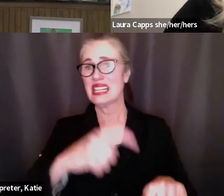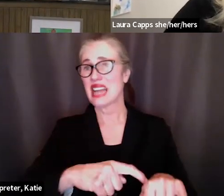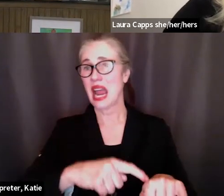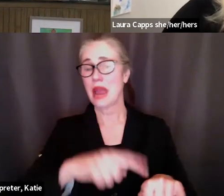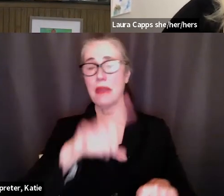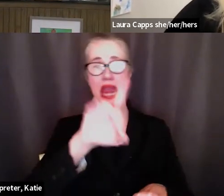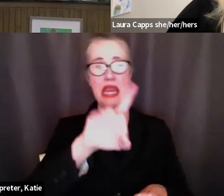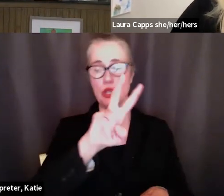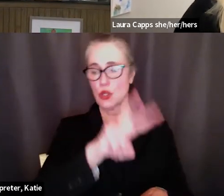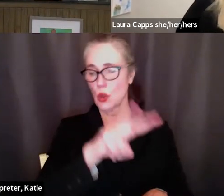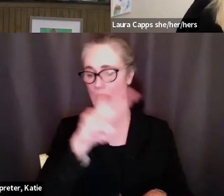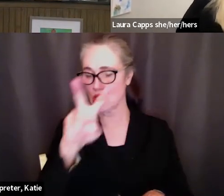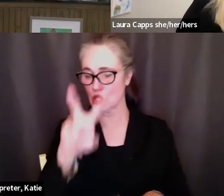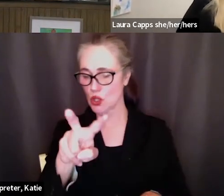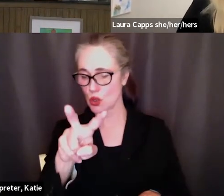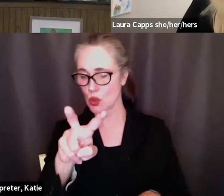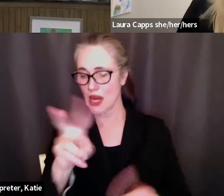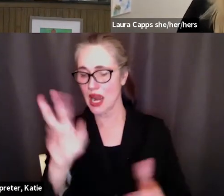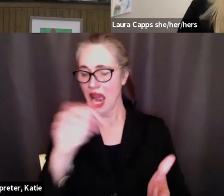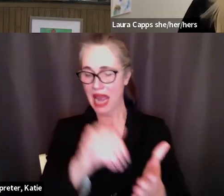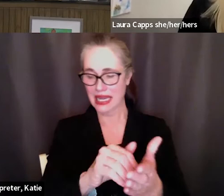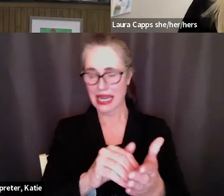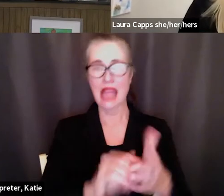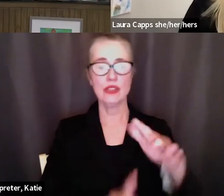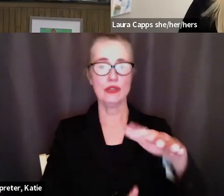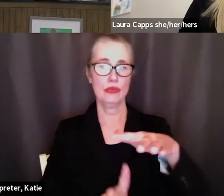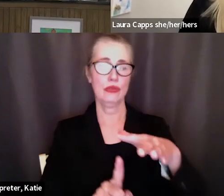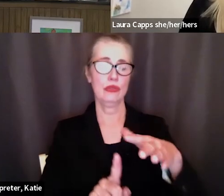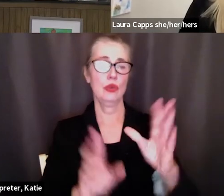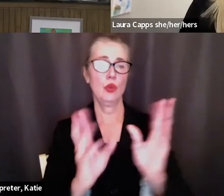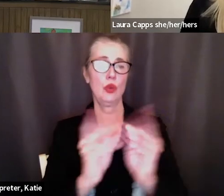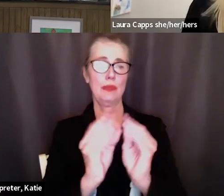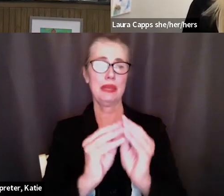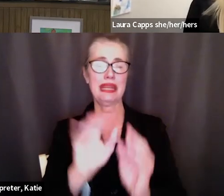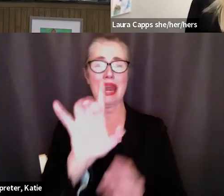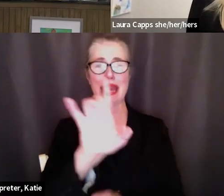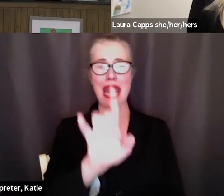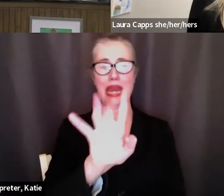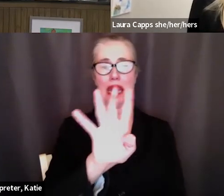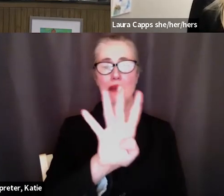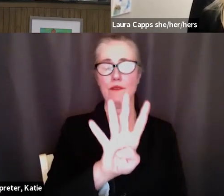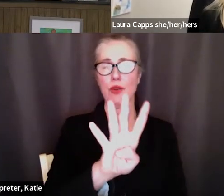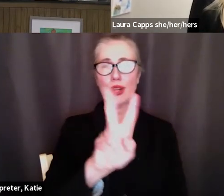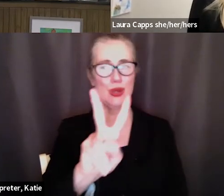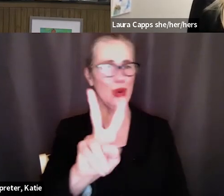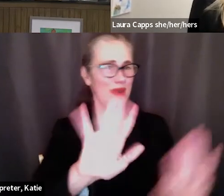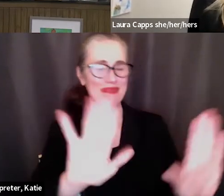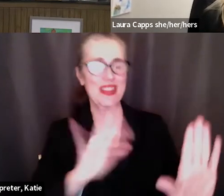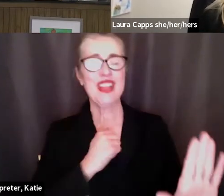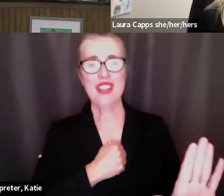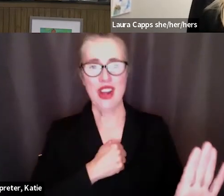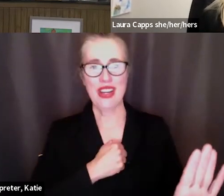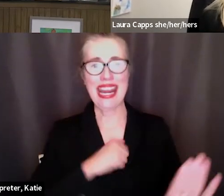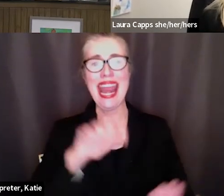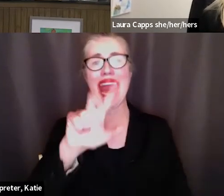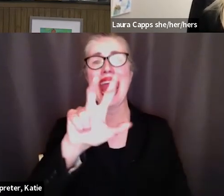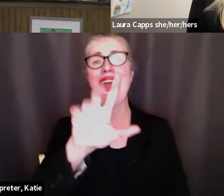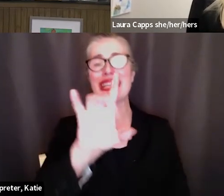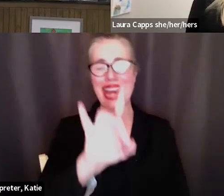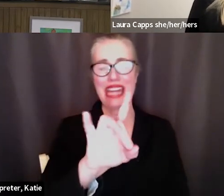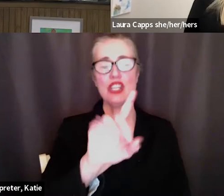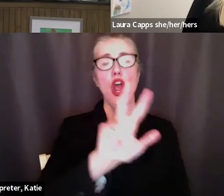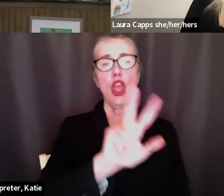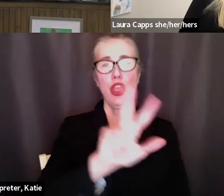so we will be back at 8 42. thank you sorry 8 32. um thank you so